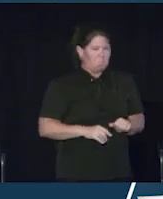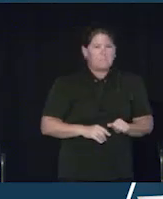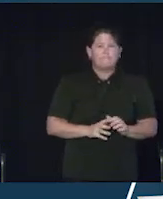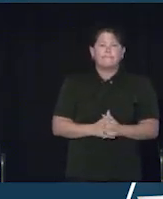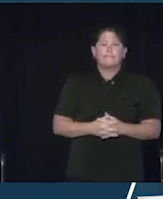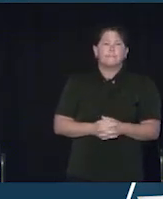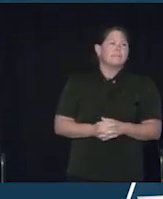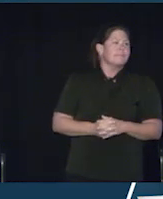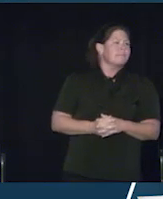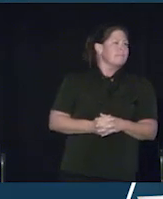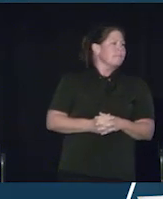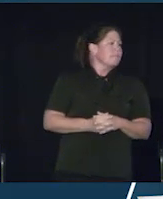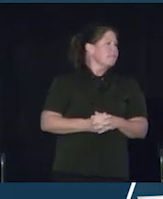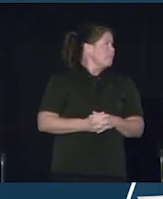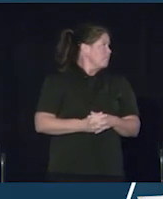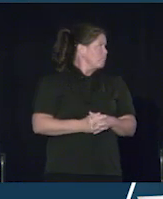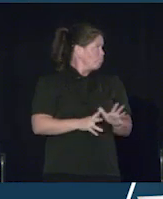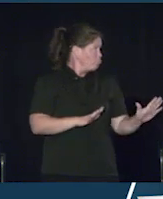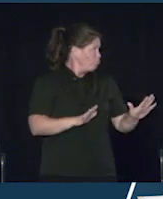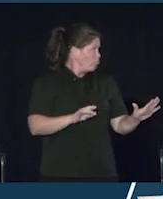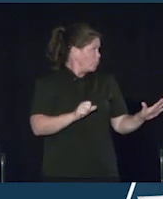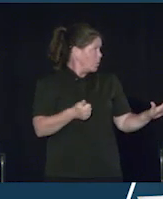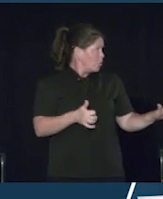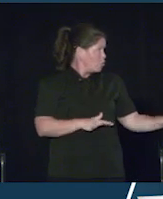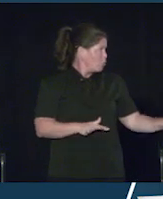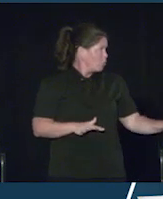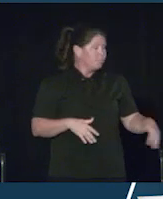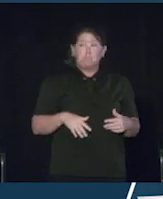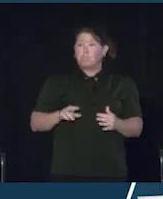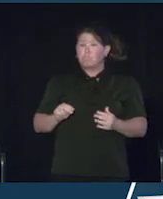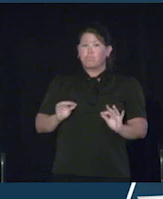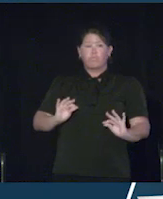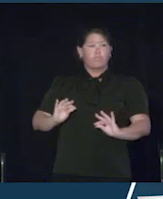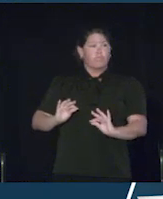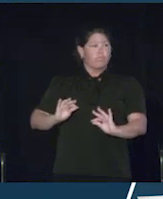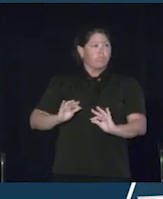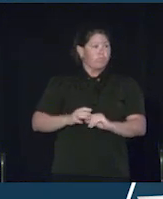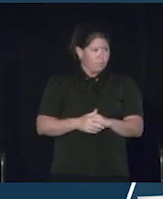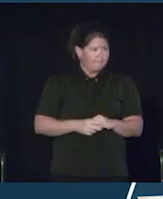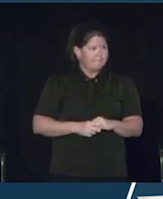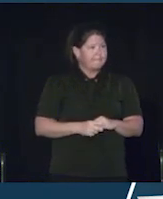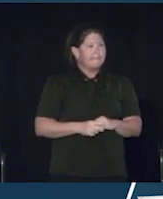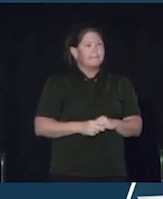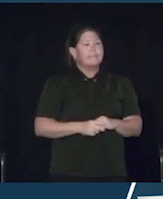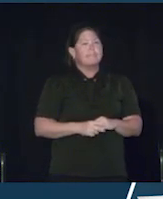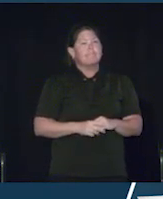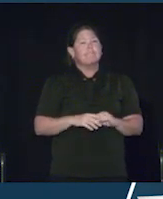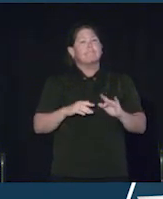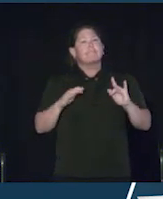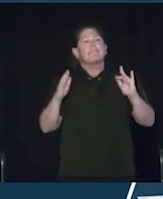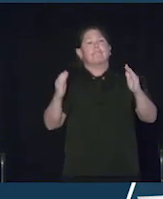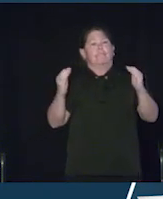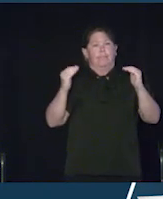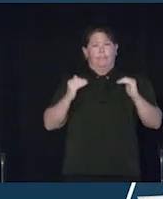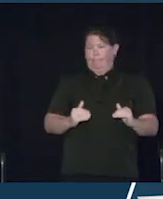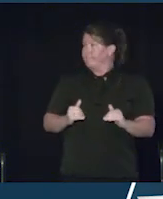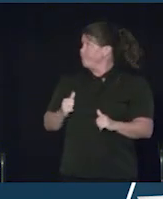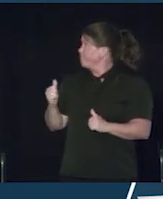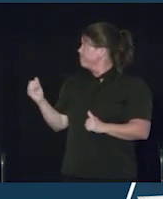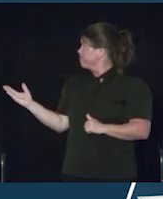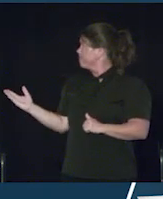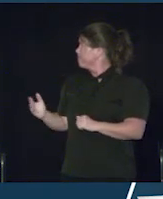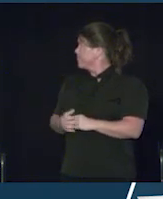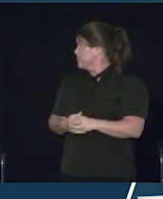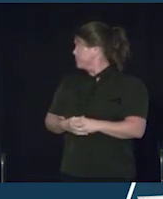Okay. Did I go too fast? Nope. Oh, okay. I don't think so. All right, so next we'll talk a little bit about Hope Florida.